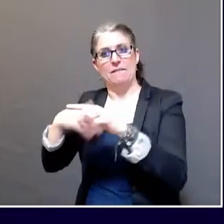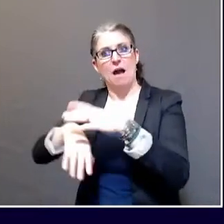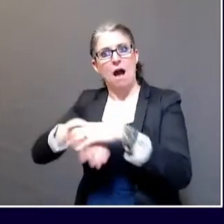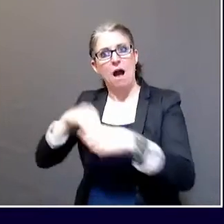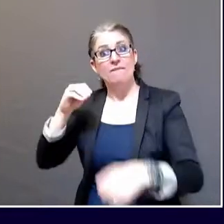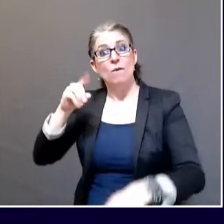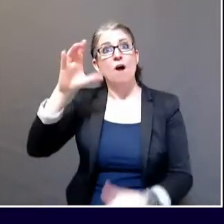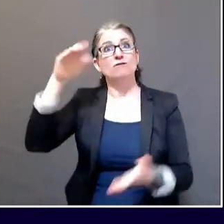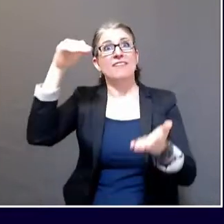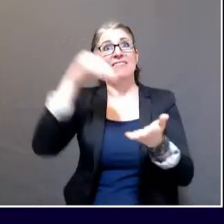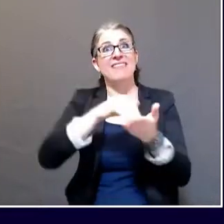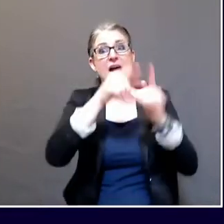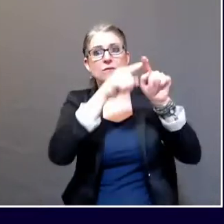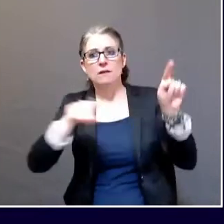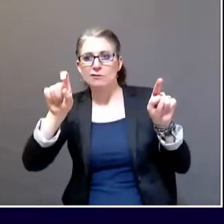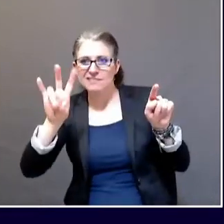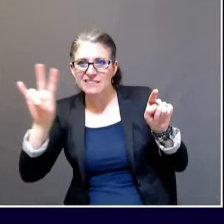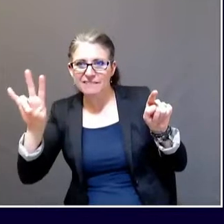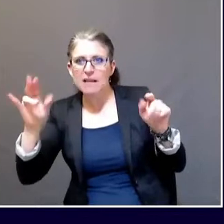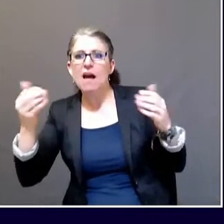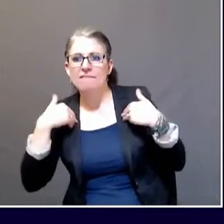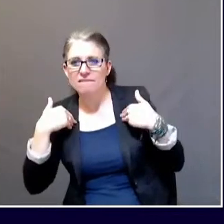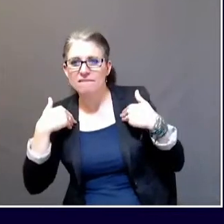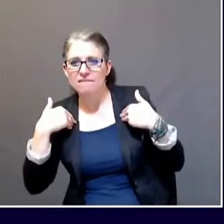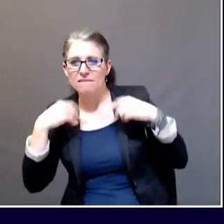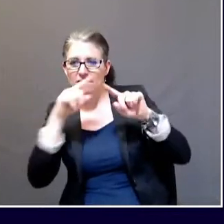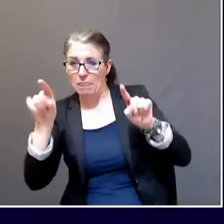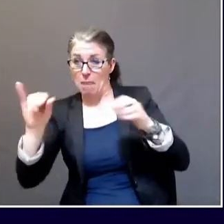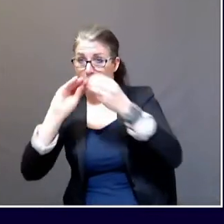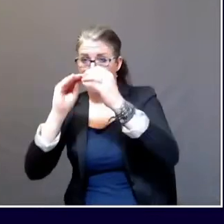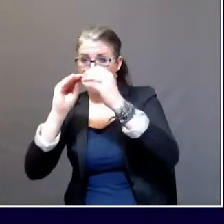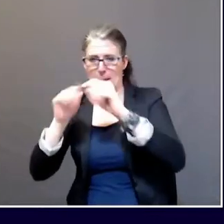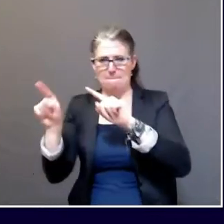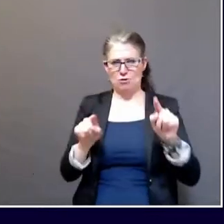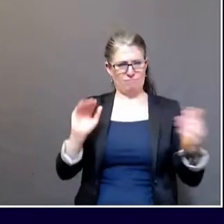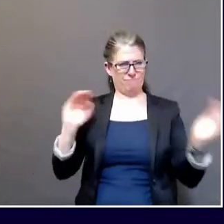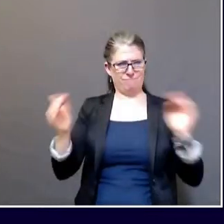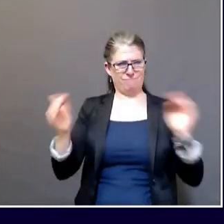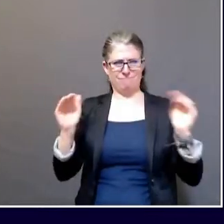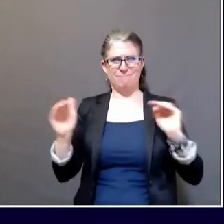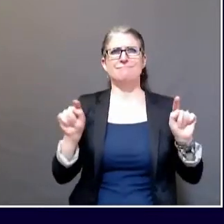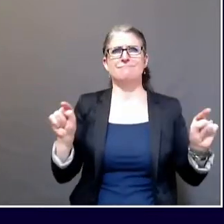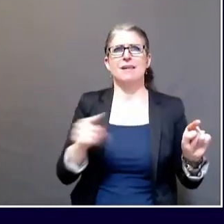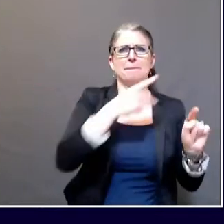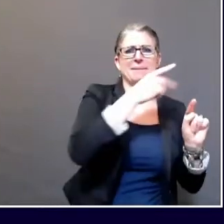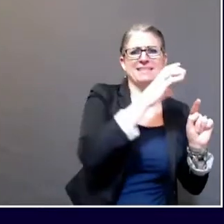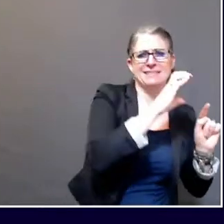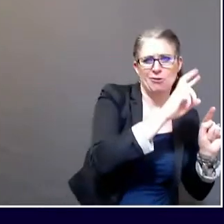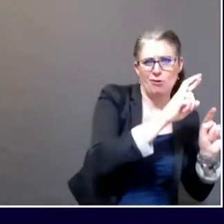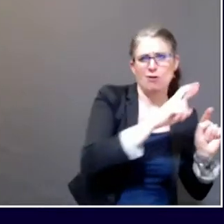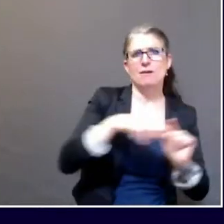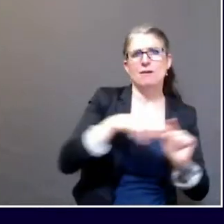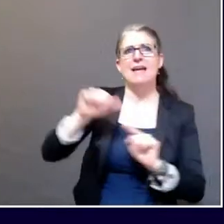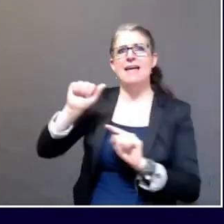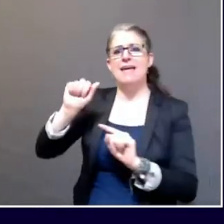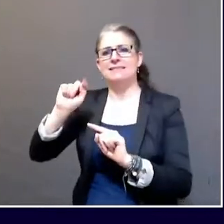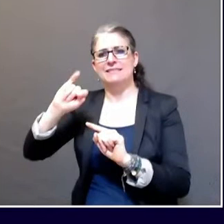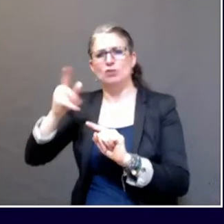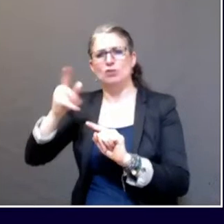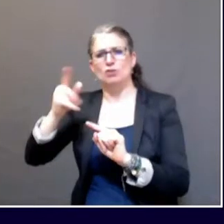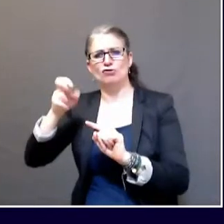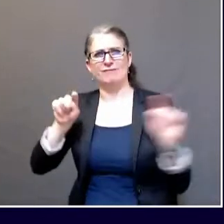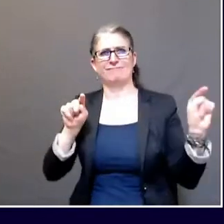antigen tests for every 100,000 people. Even though the antigen testing volume has stayed largely